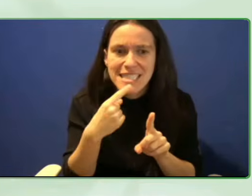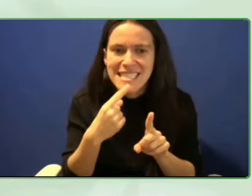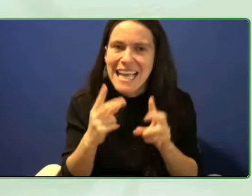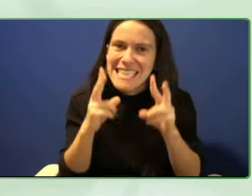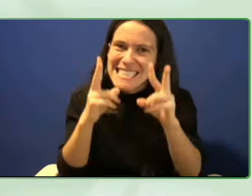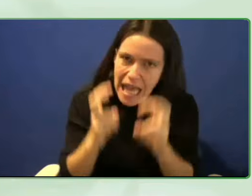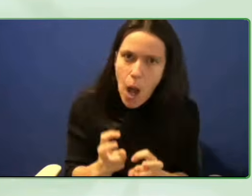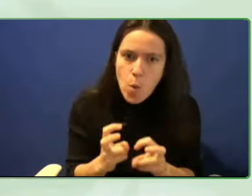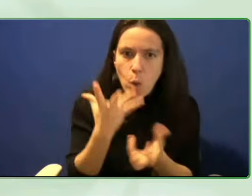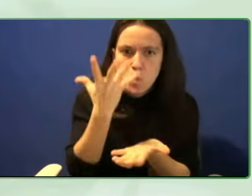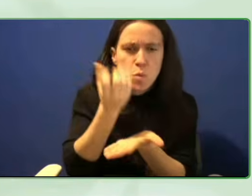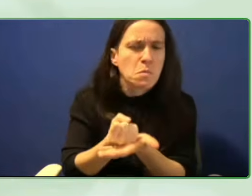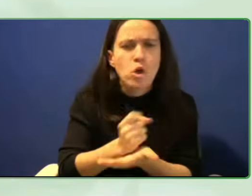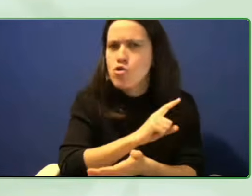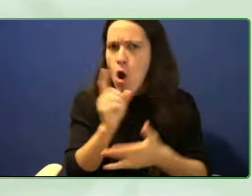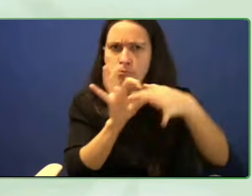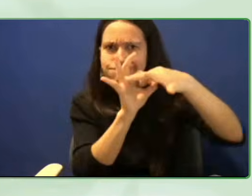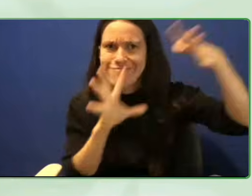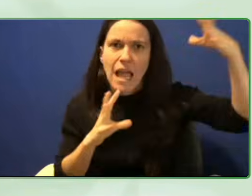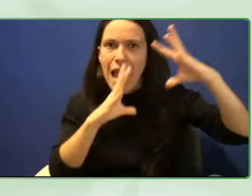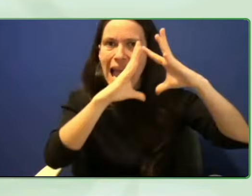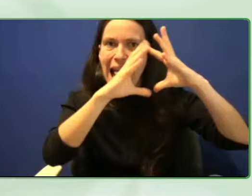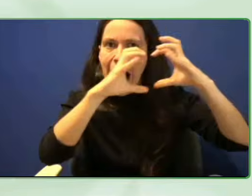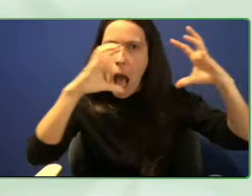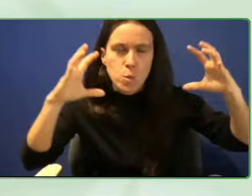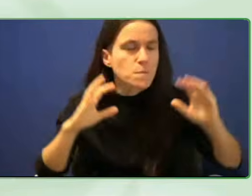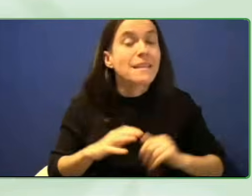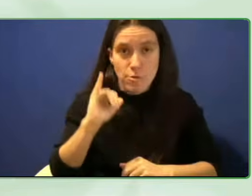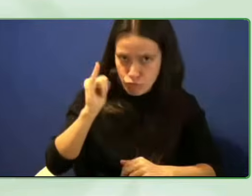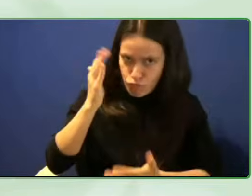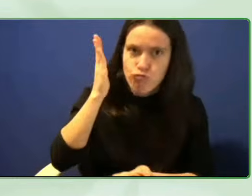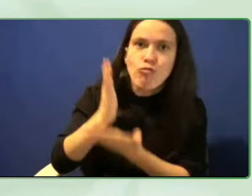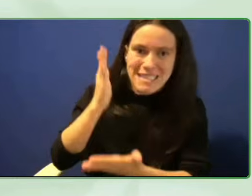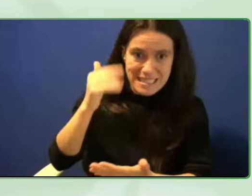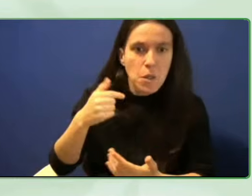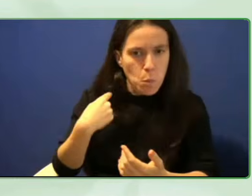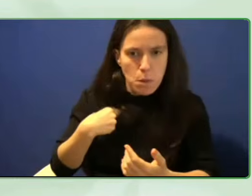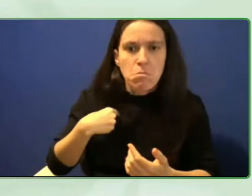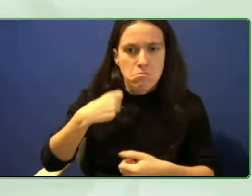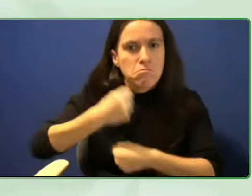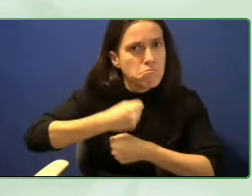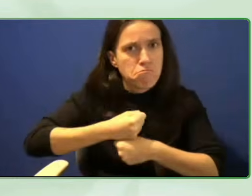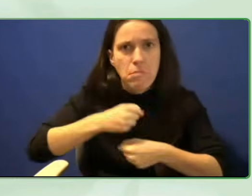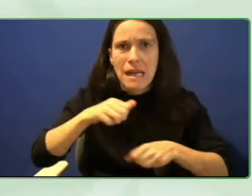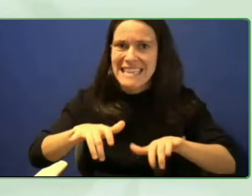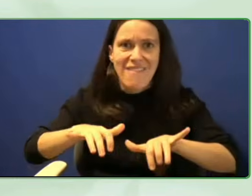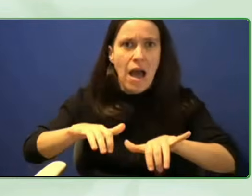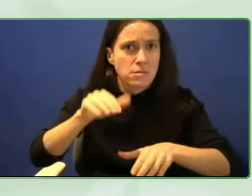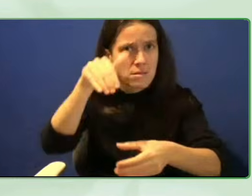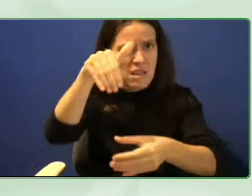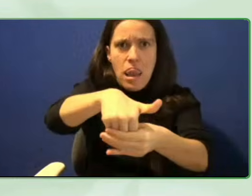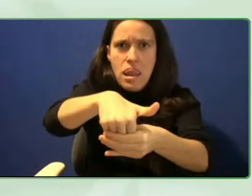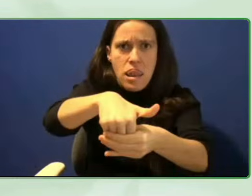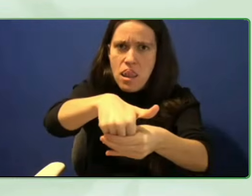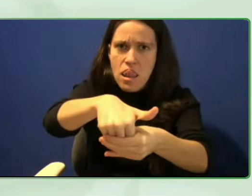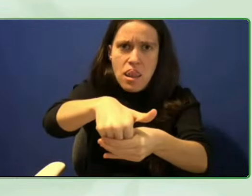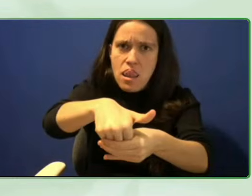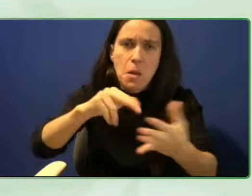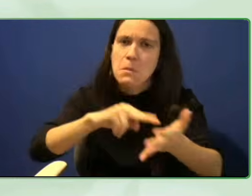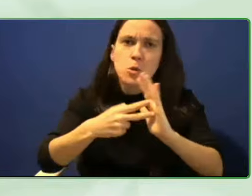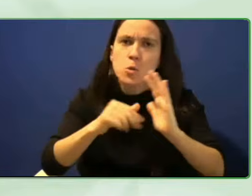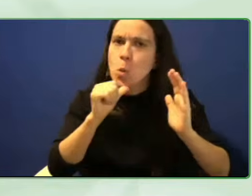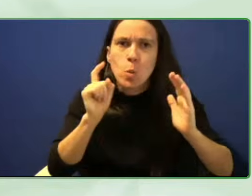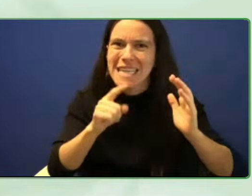on the cloud. Correct. Yeah. So our system operates locally on device. So you don't need to be connected to the internet.